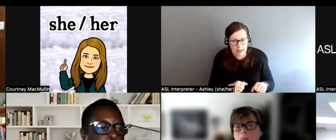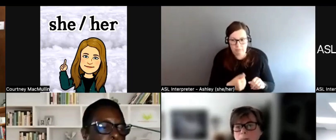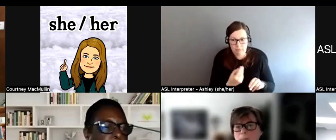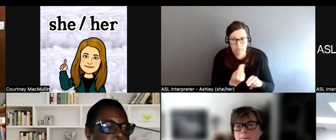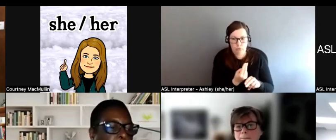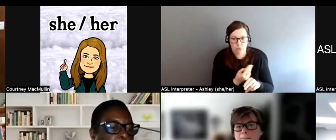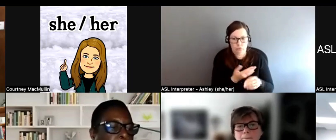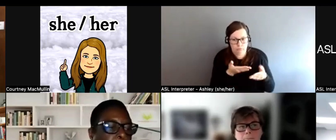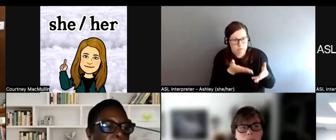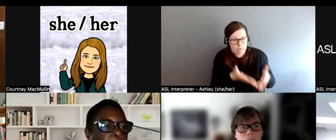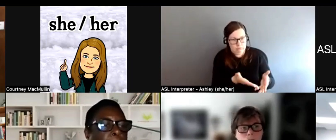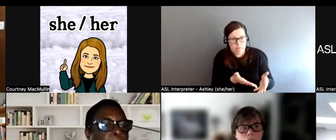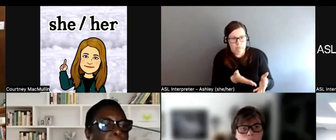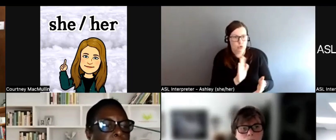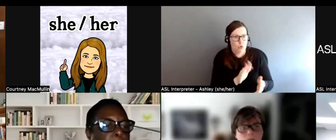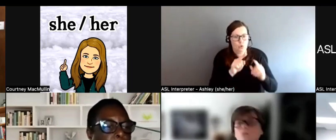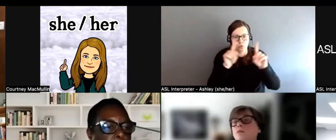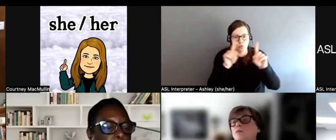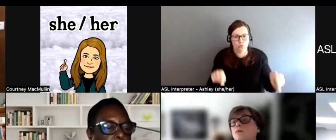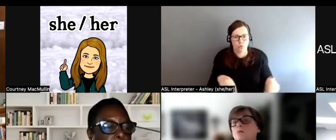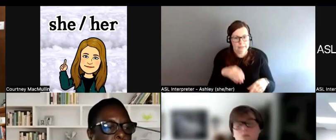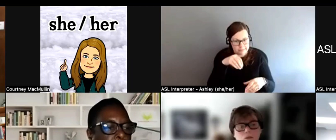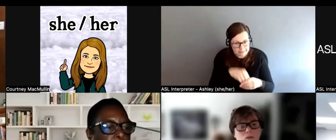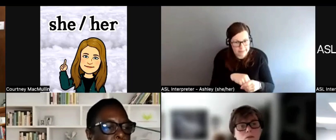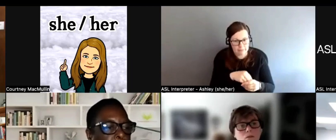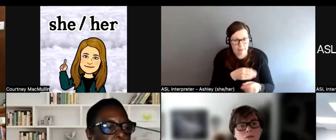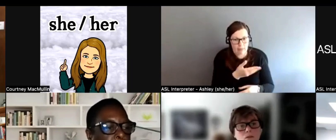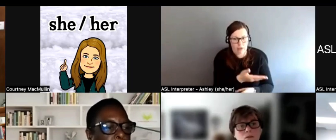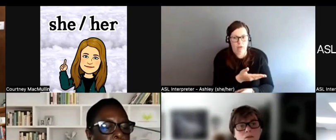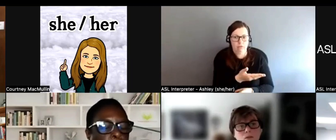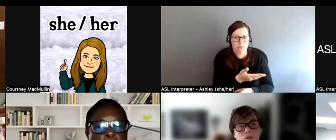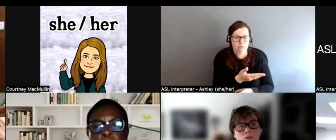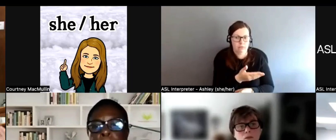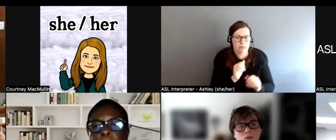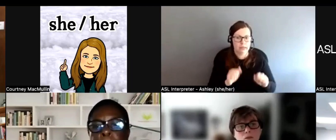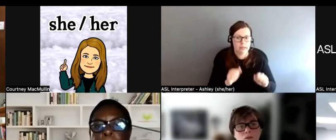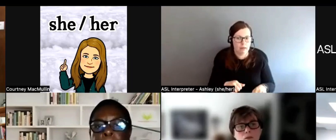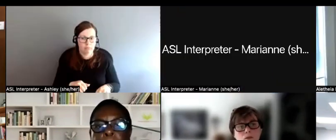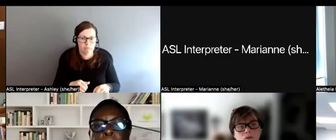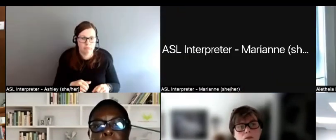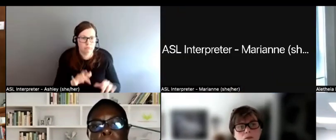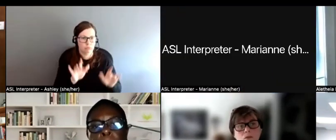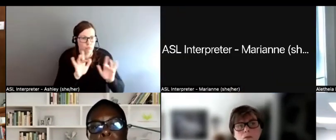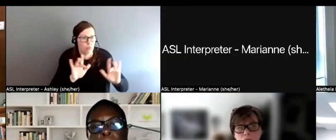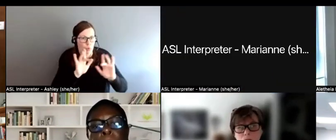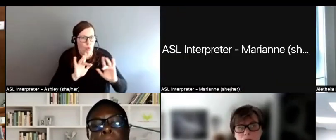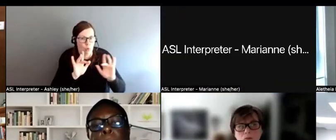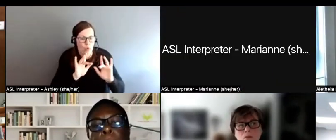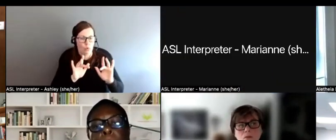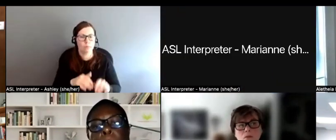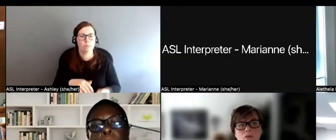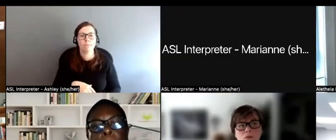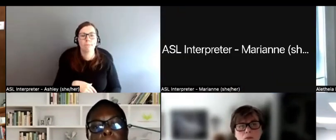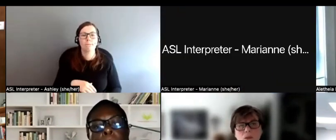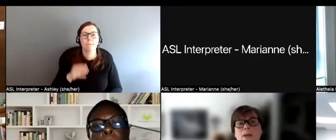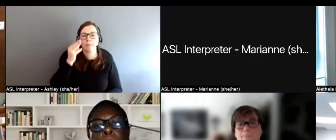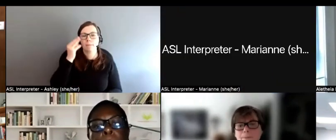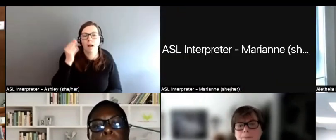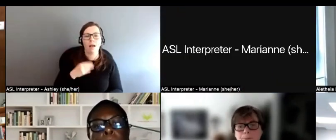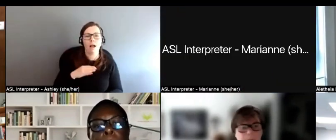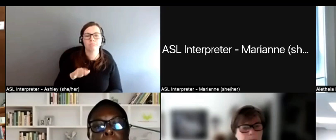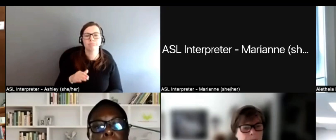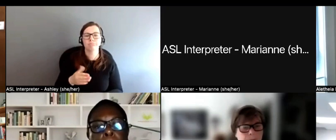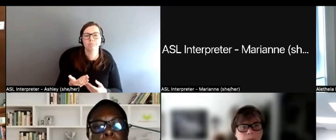And just very mindful of Behishta, and we have also, Courtney, you raised your hand, and Behishta also had the raised hand, just so that we don't forget.